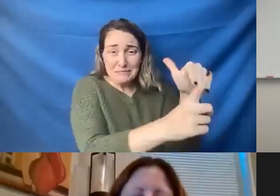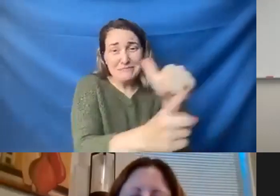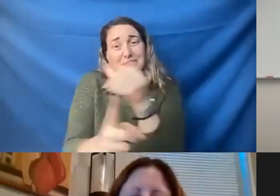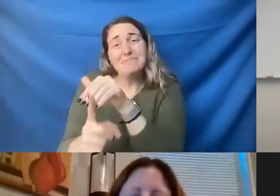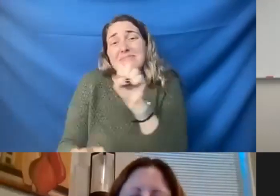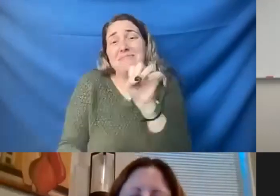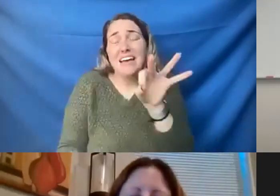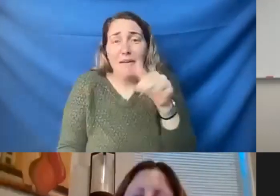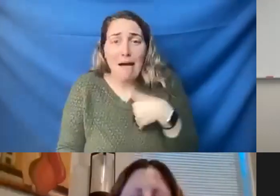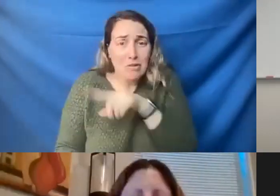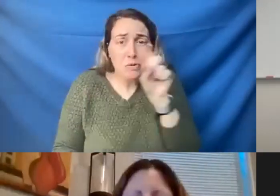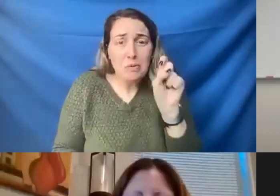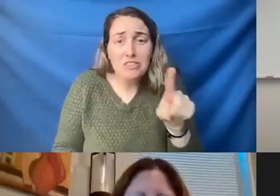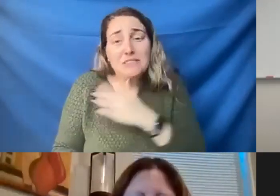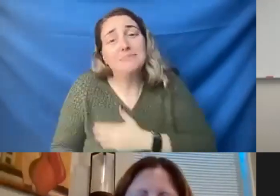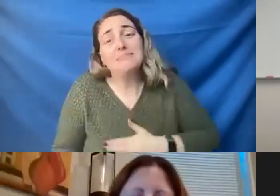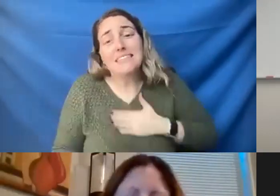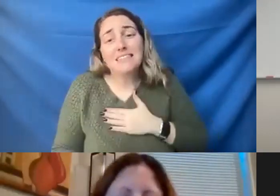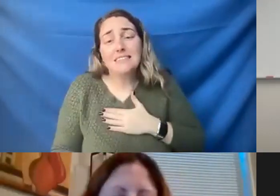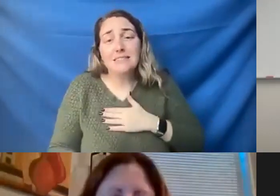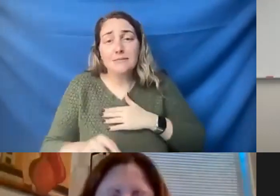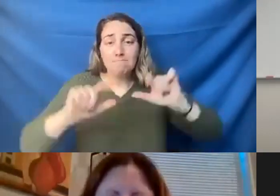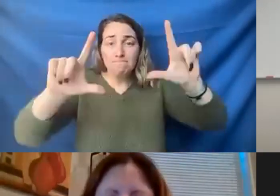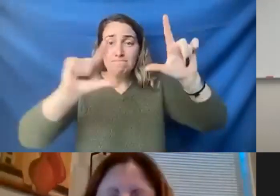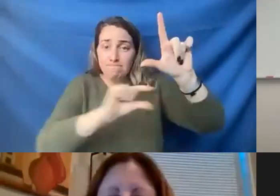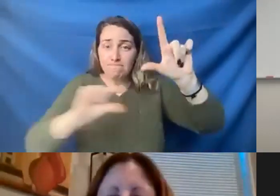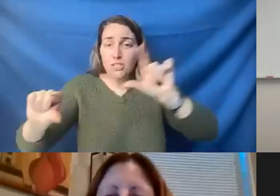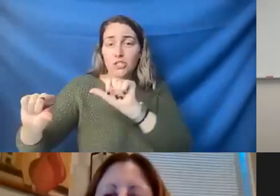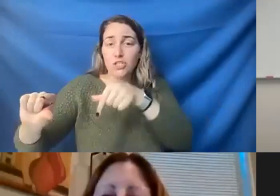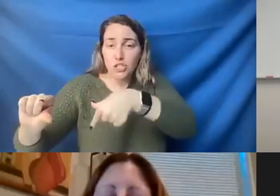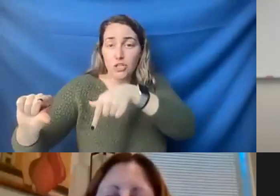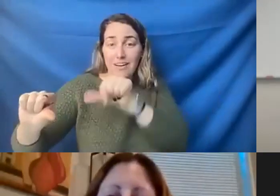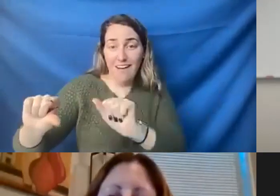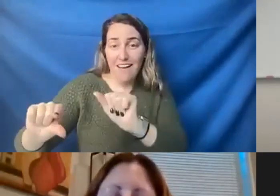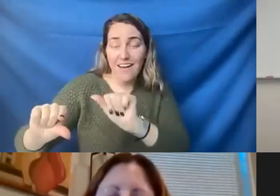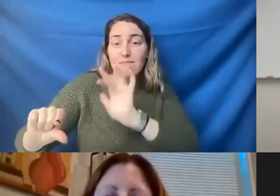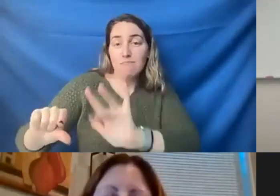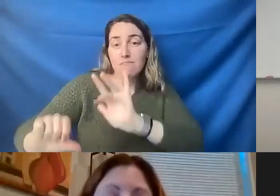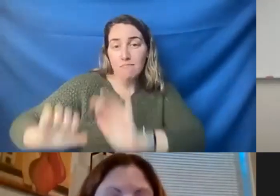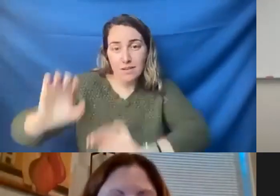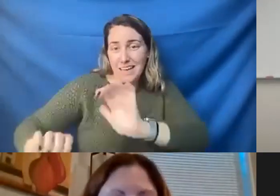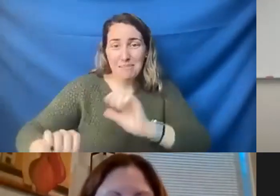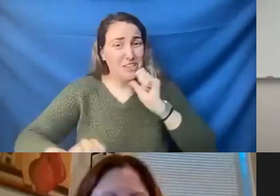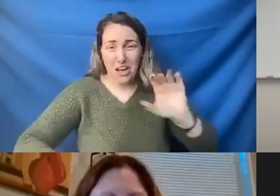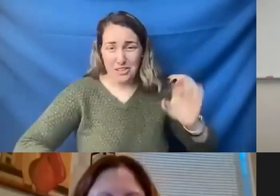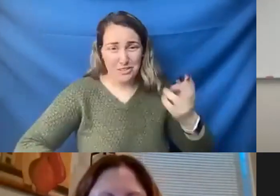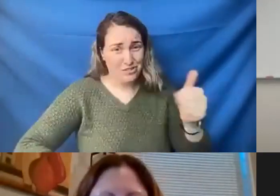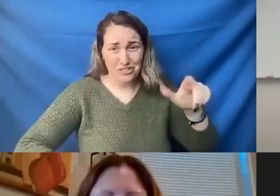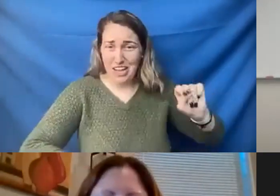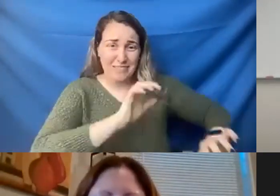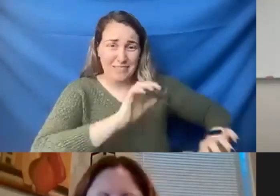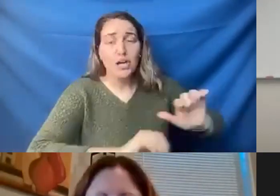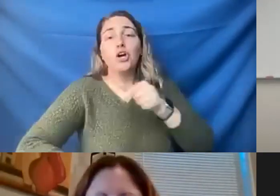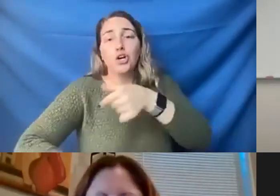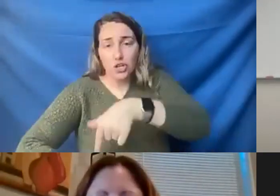track them there and figure out what we've answered and what we still have to answer. So since you showed the ballot, and this was